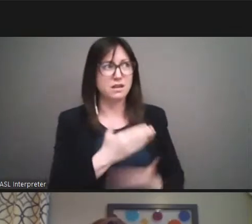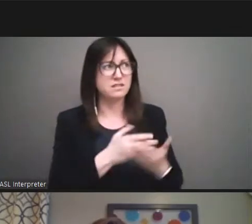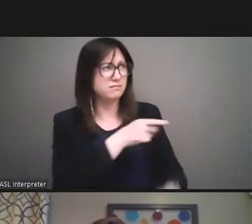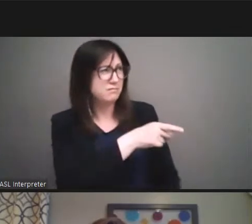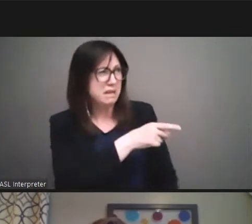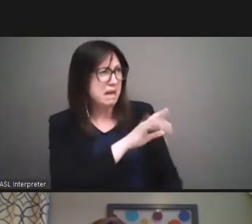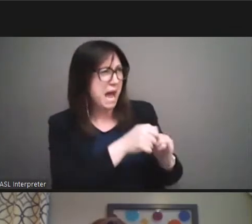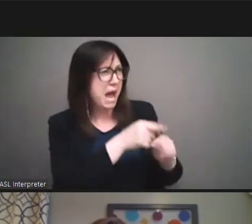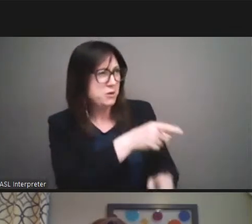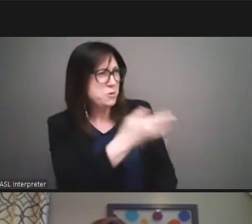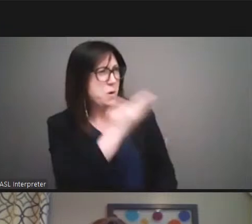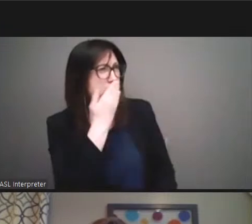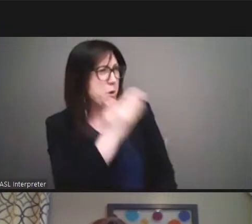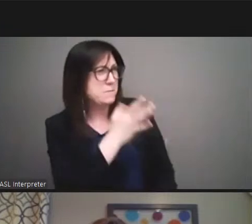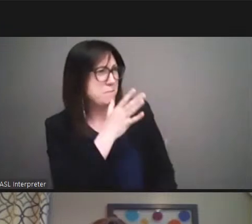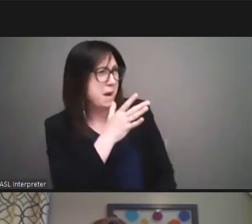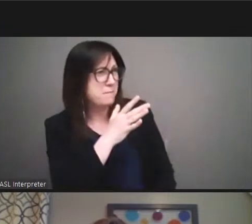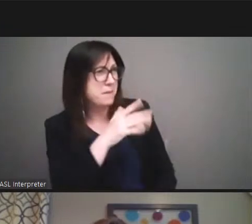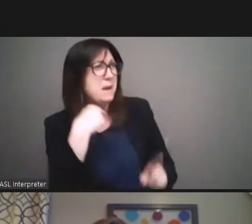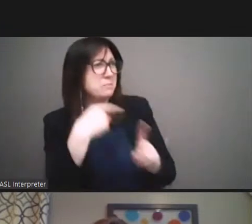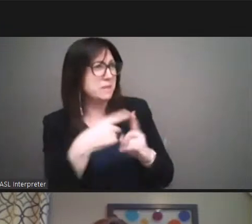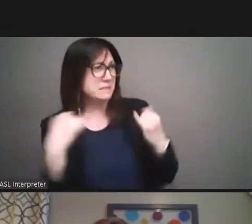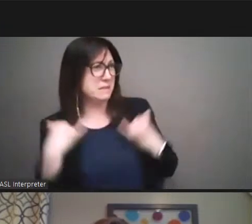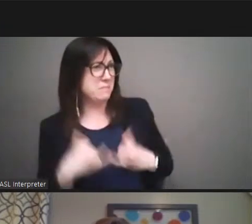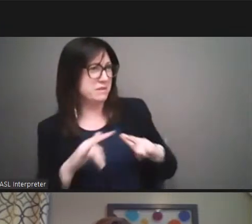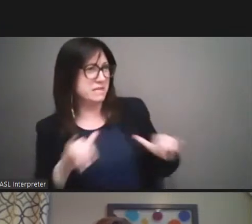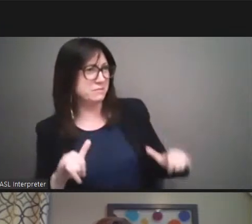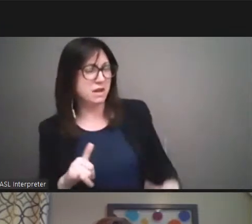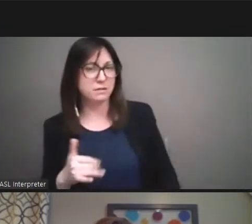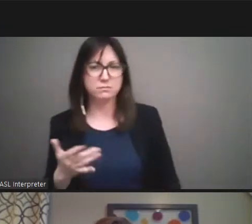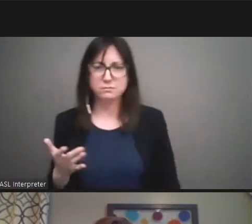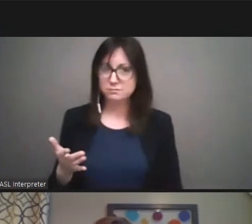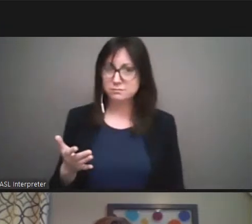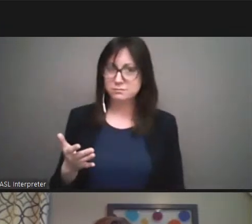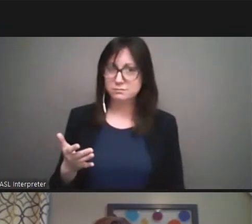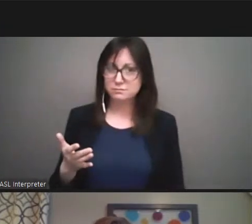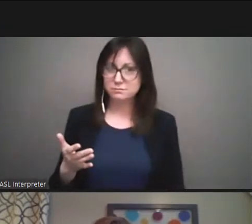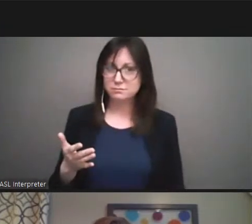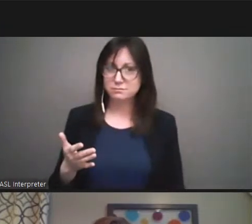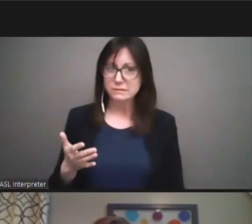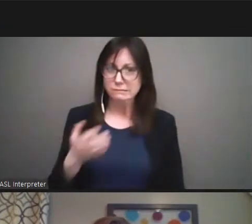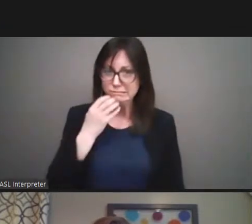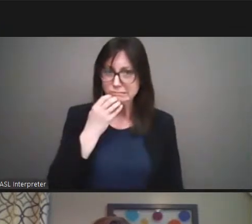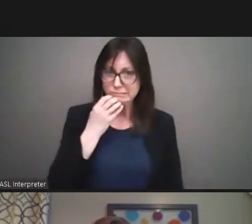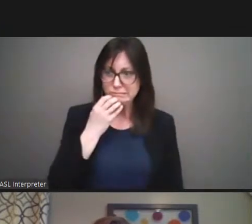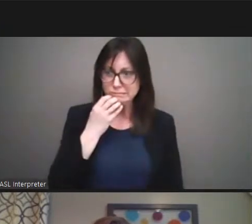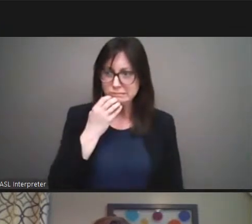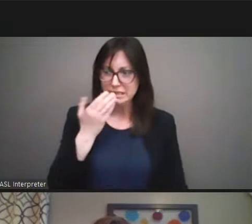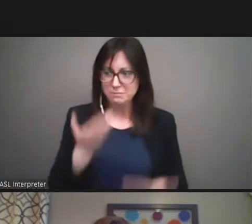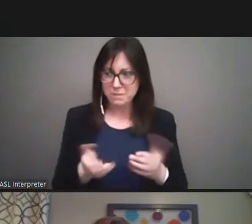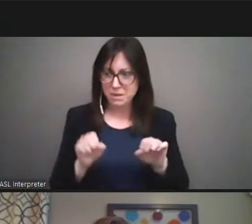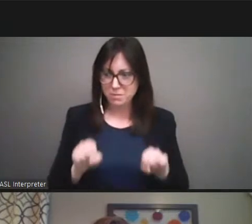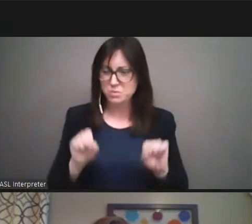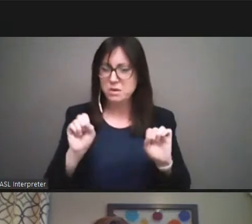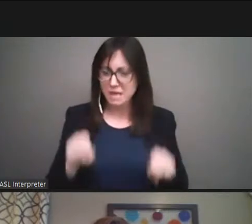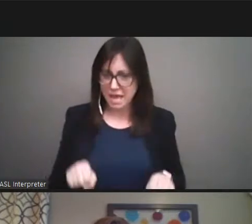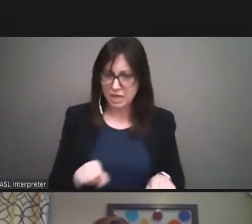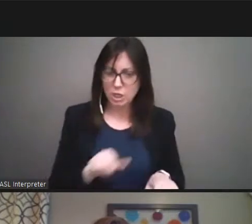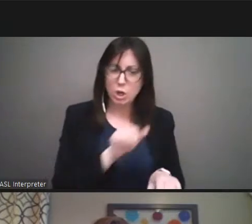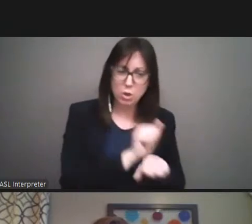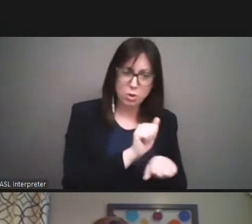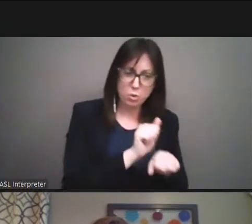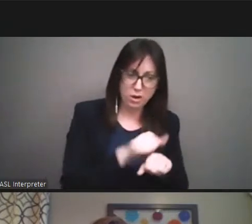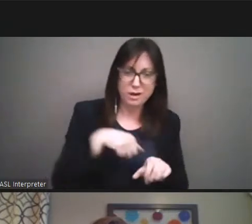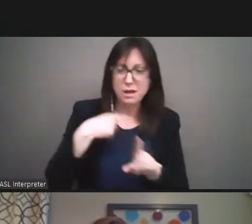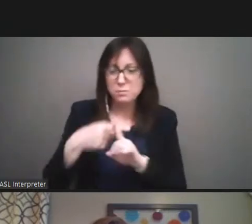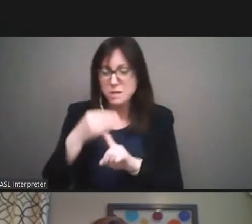mother and a good mayor. That's because they're afraid to admit that, oh, sugar, maybe it is possible. And we didn't have, we